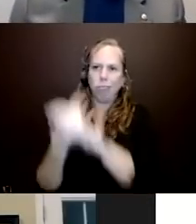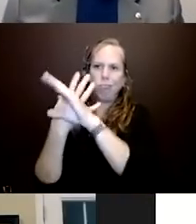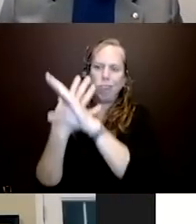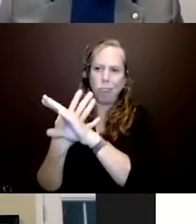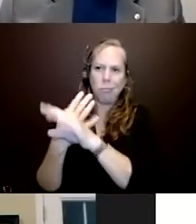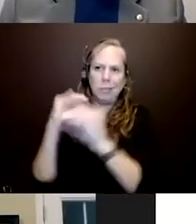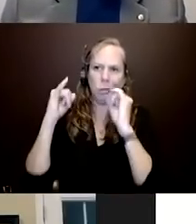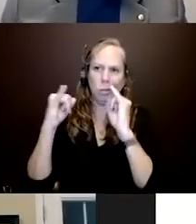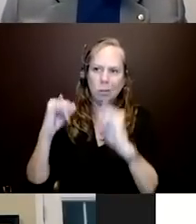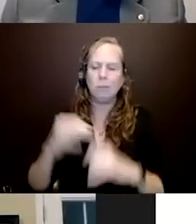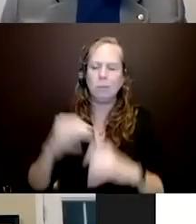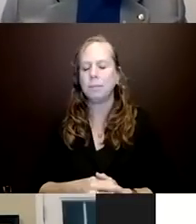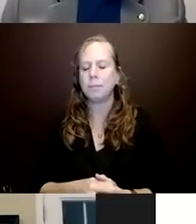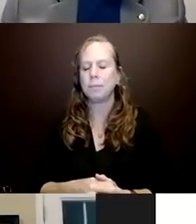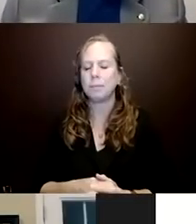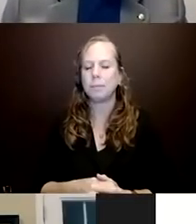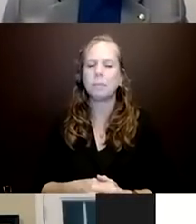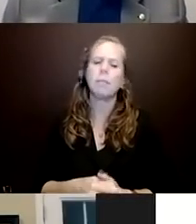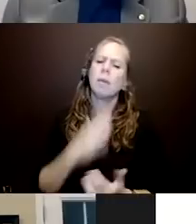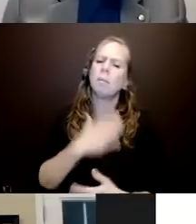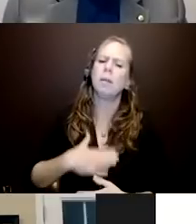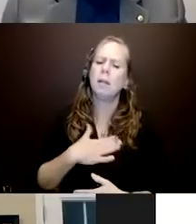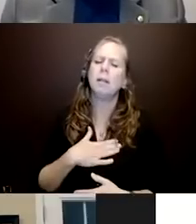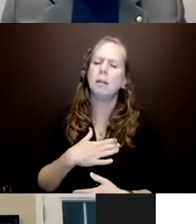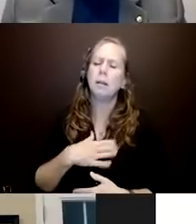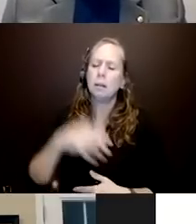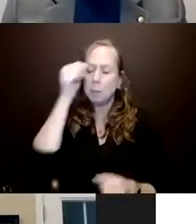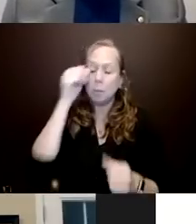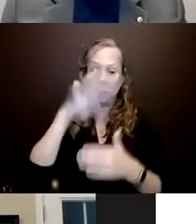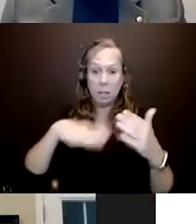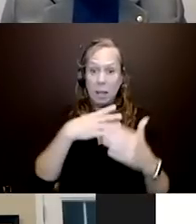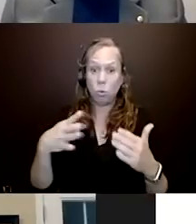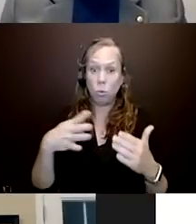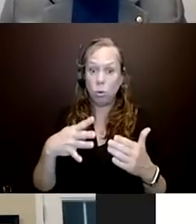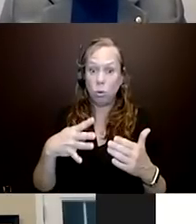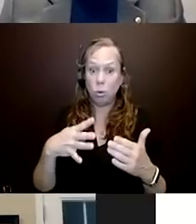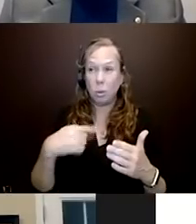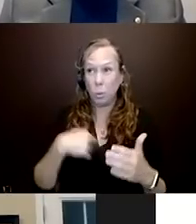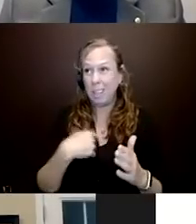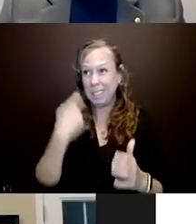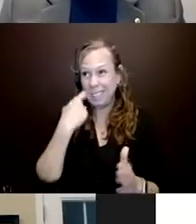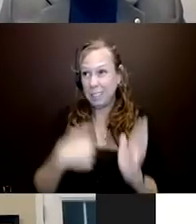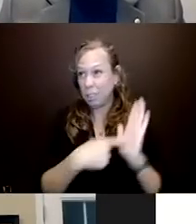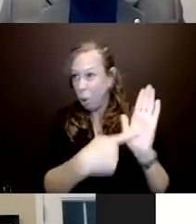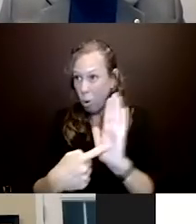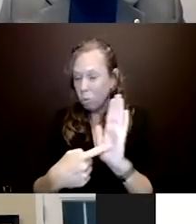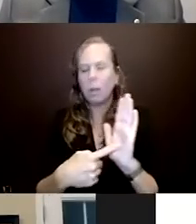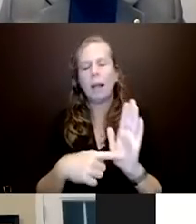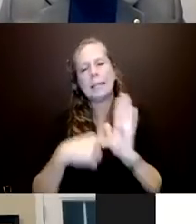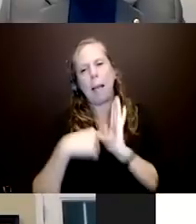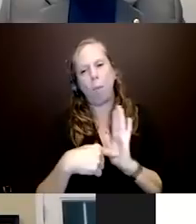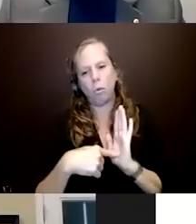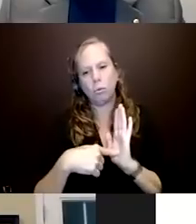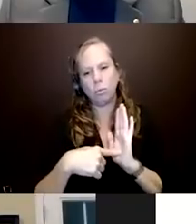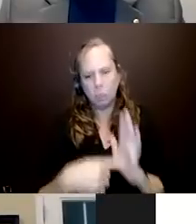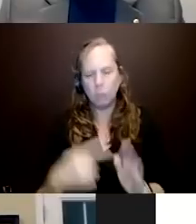And so I would say, please keep in mind that the schedules that were shared tonight are sample schedules. We know that those will need to